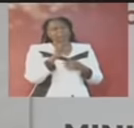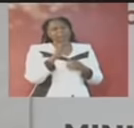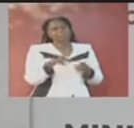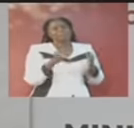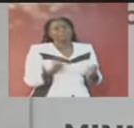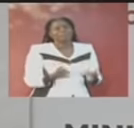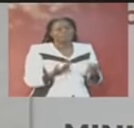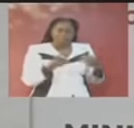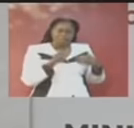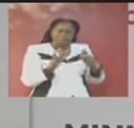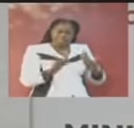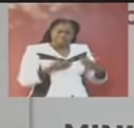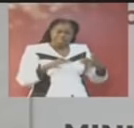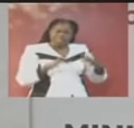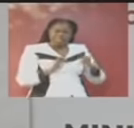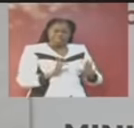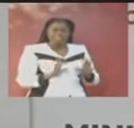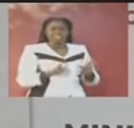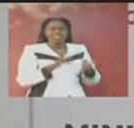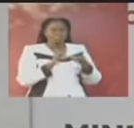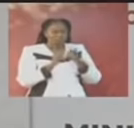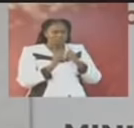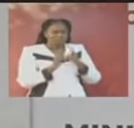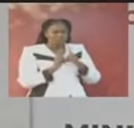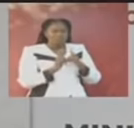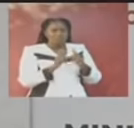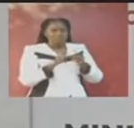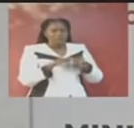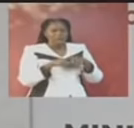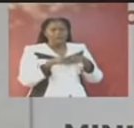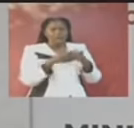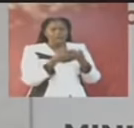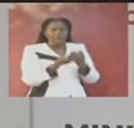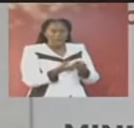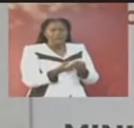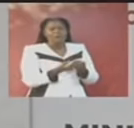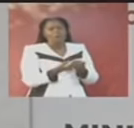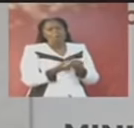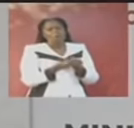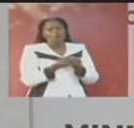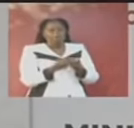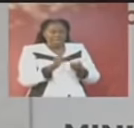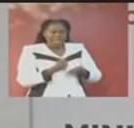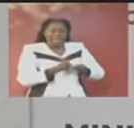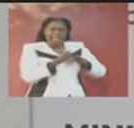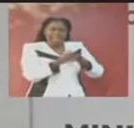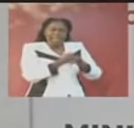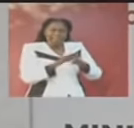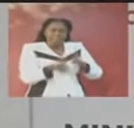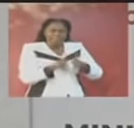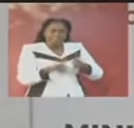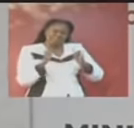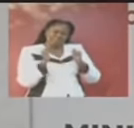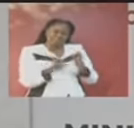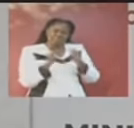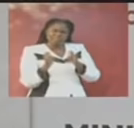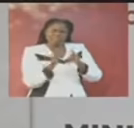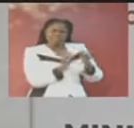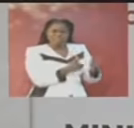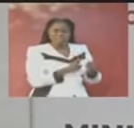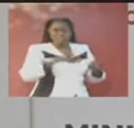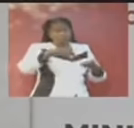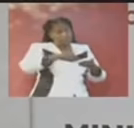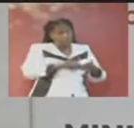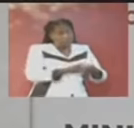additional detail on how we utilize our geographic information systems to aid in our response to the new cases as they